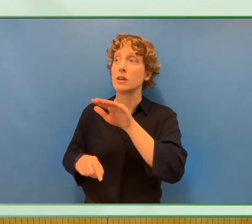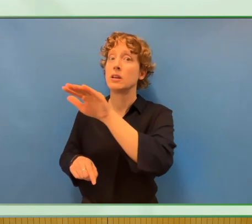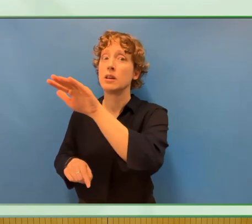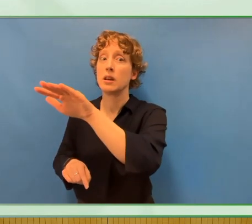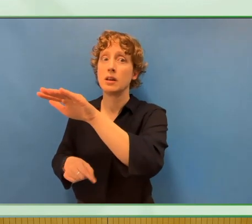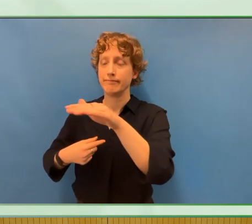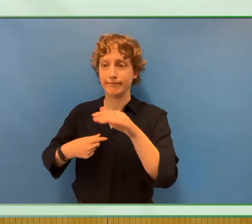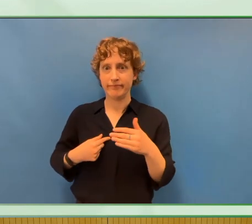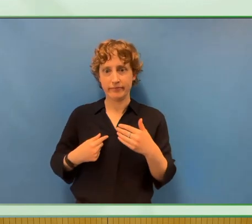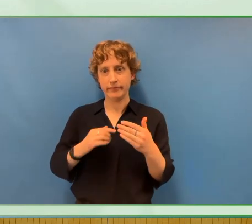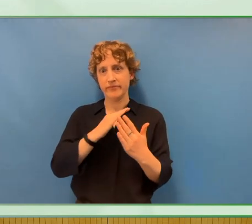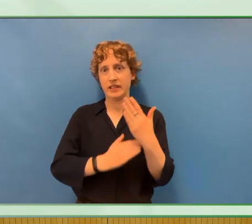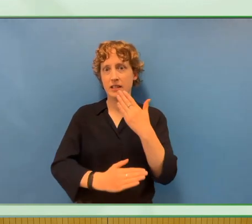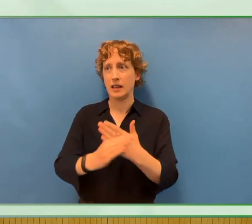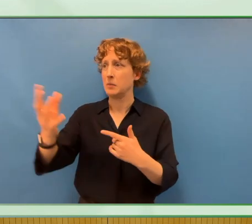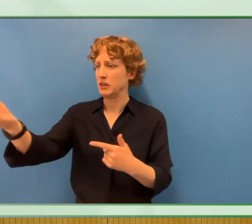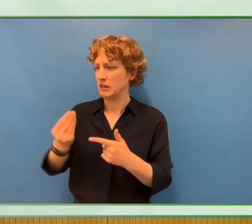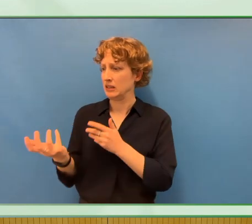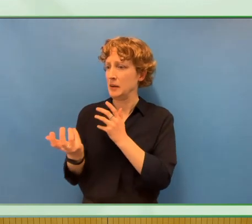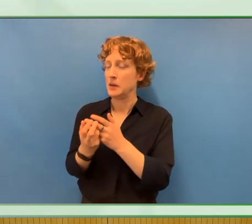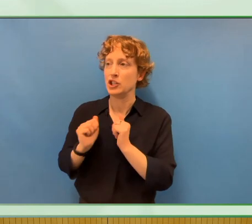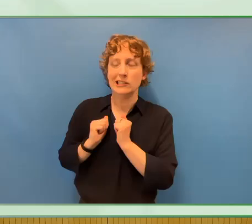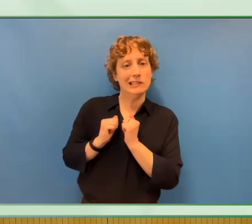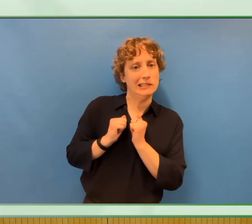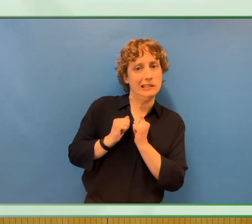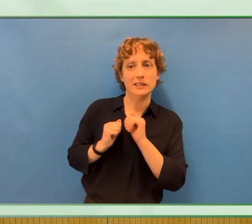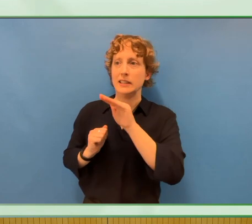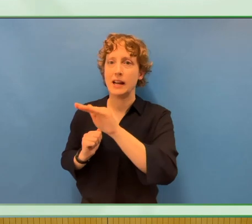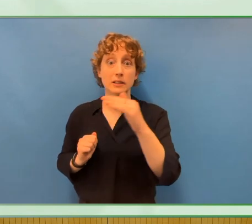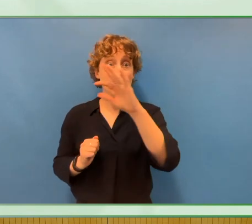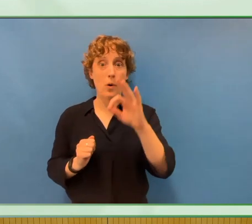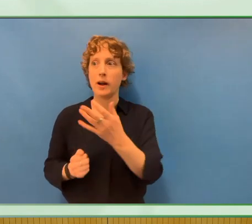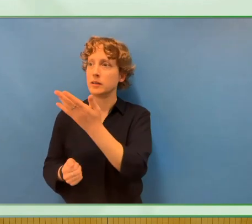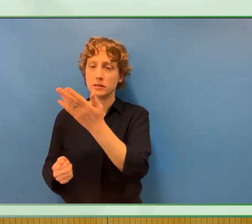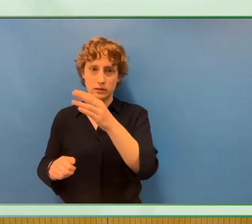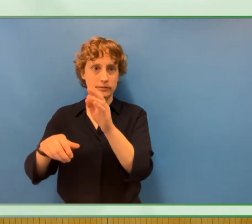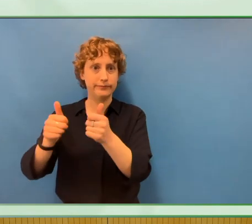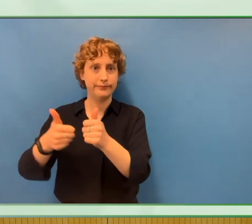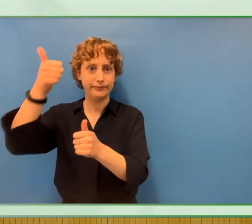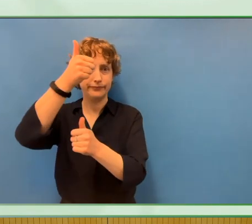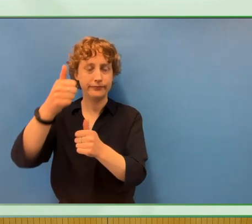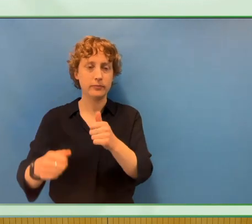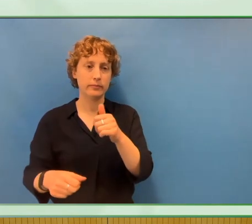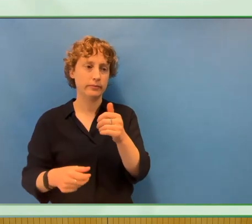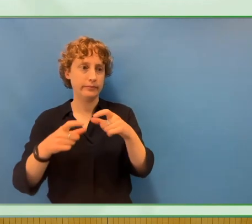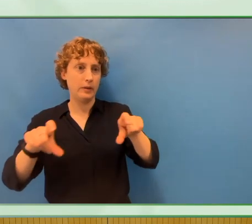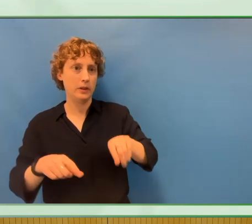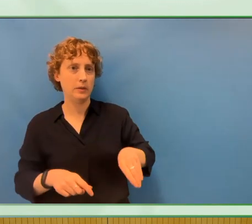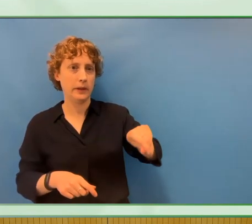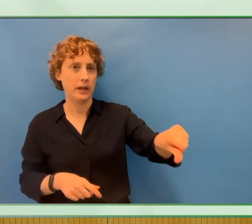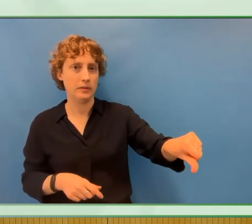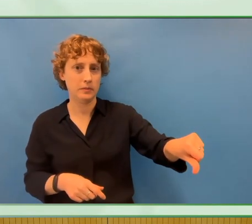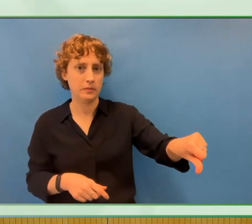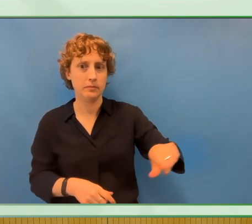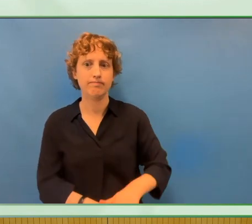her properly on a rights basis, is to give her the entitlement to a £300 piece of kit. Shani.